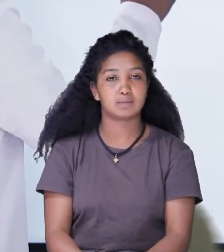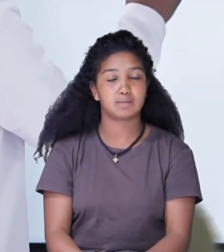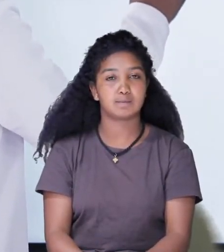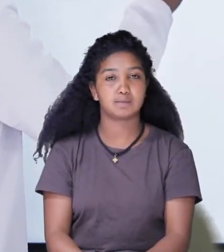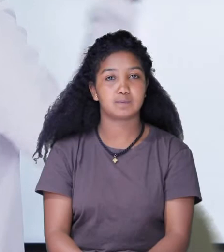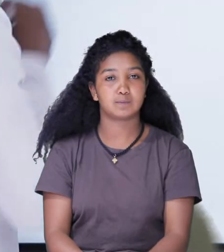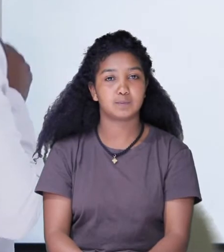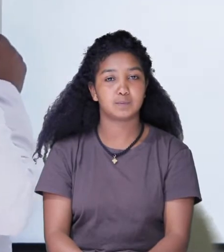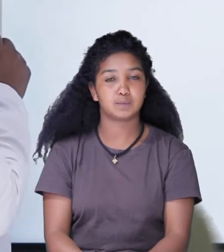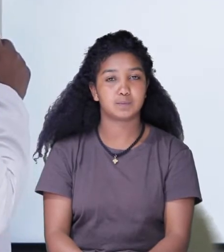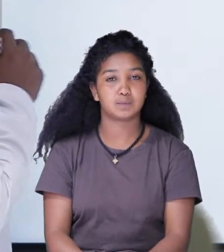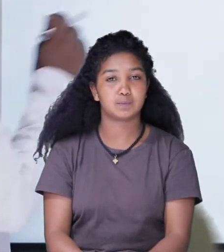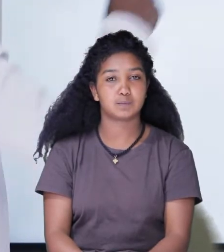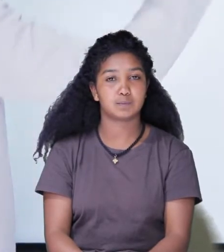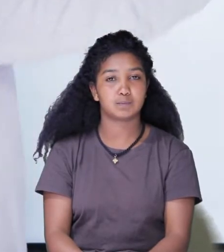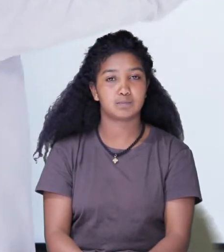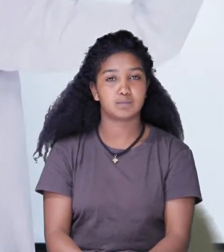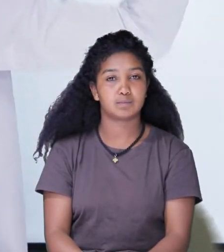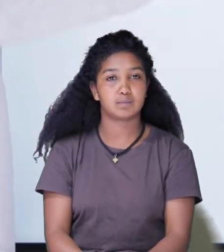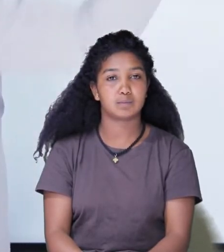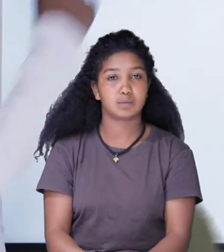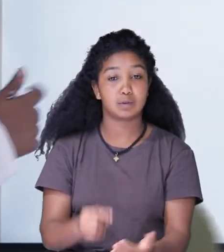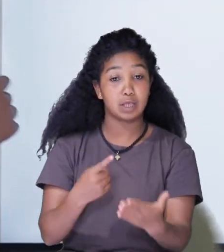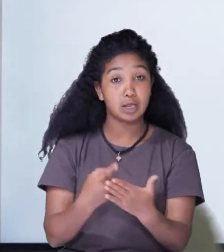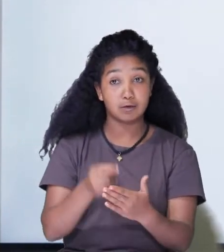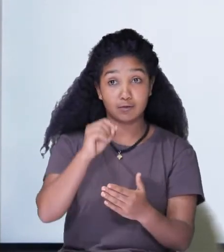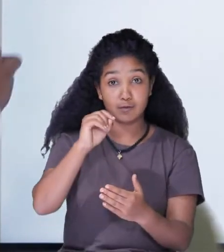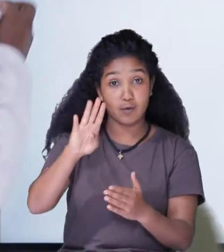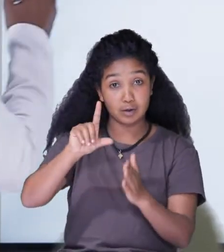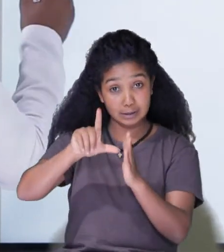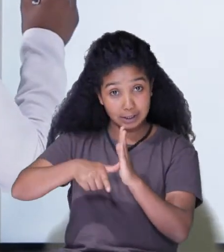1396 meter, and also there is 4 second